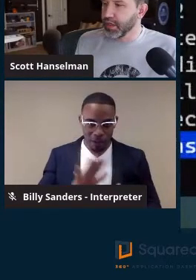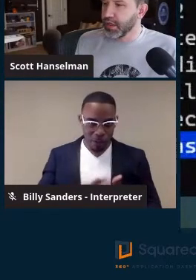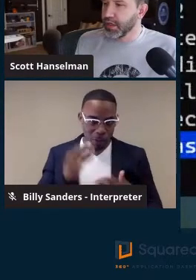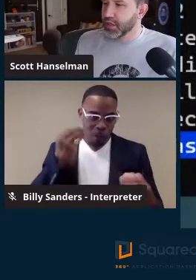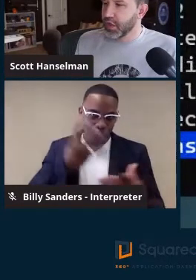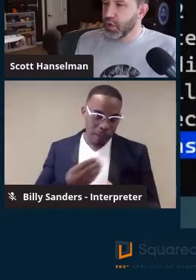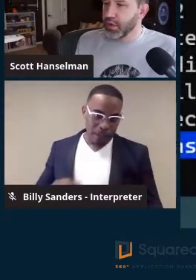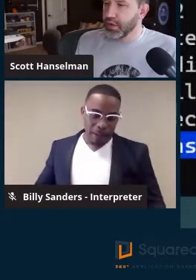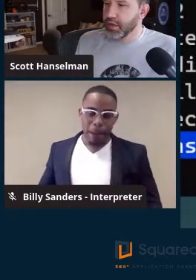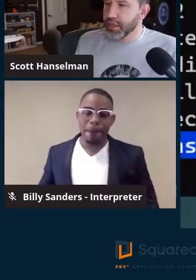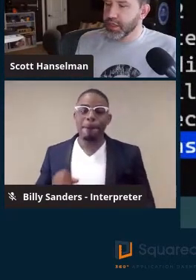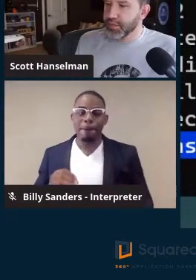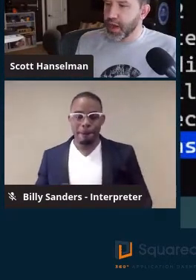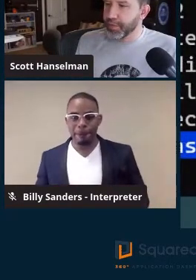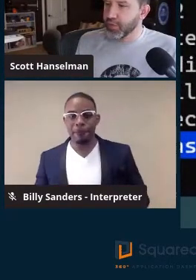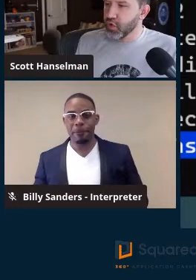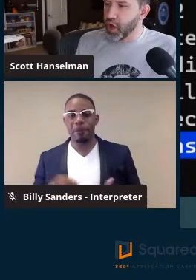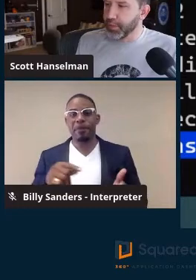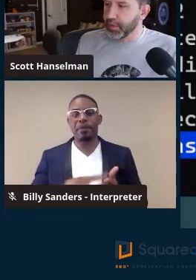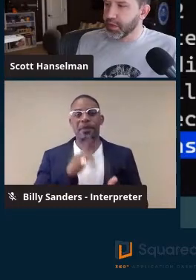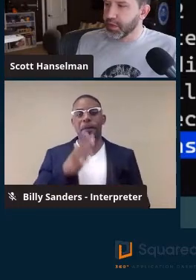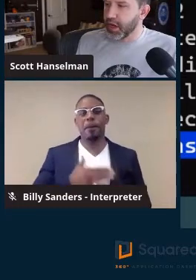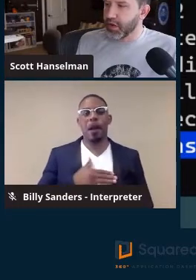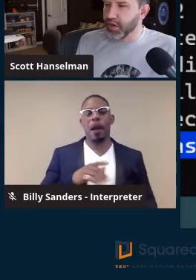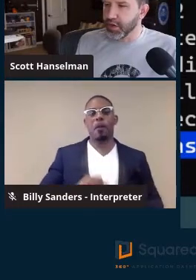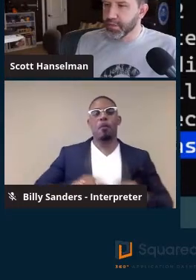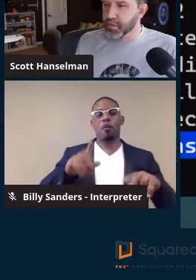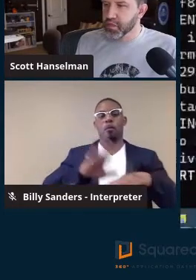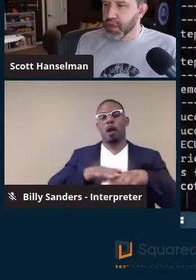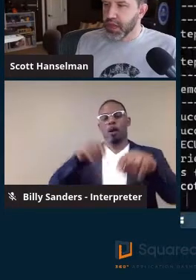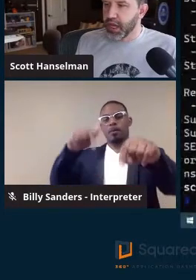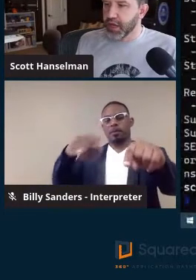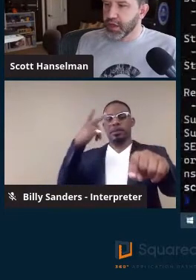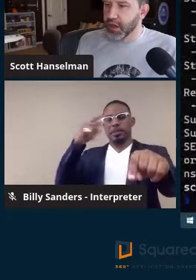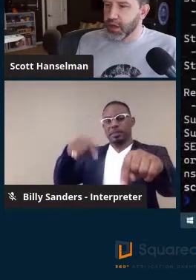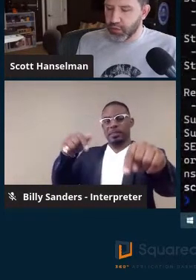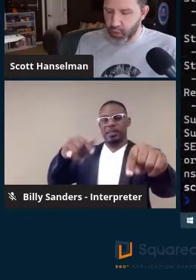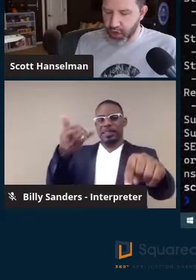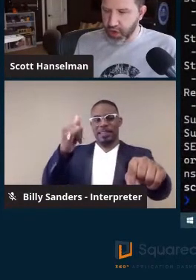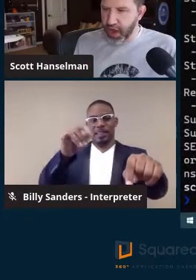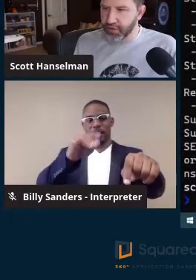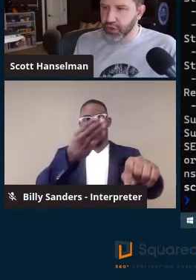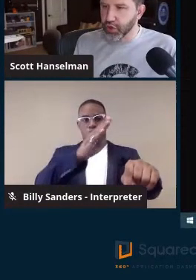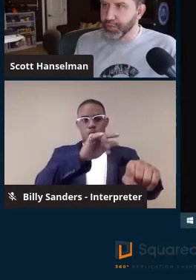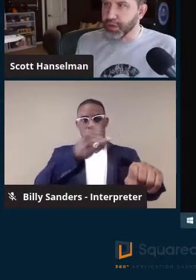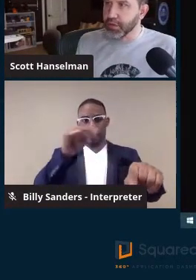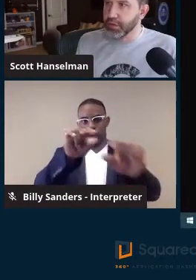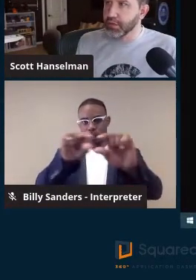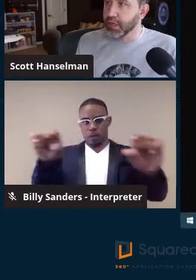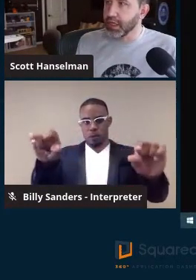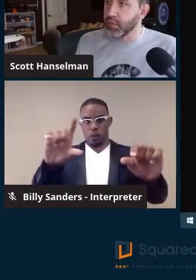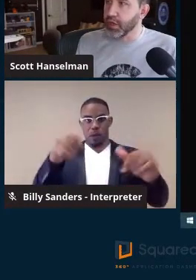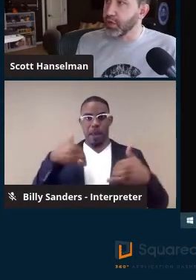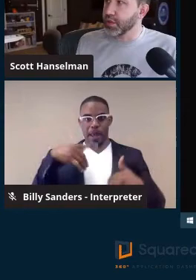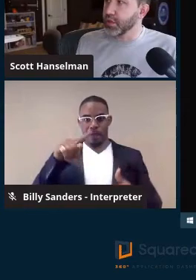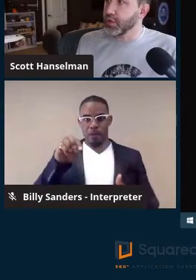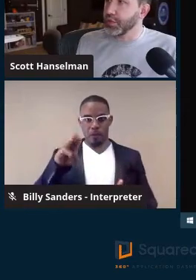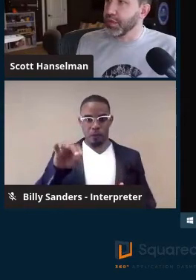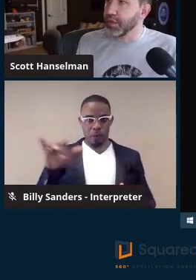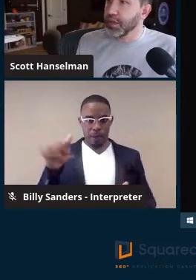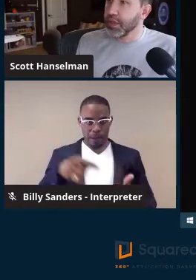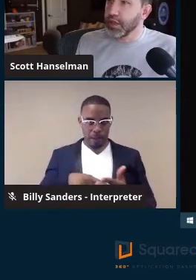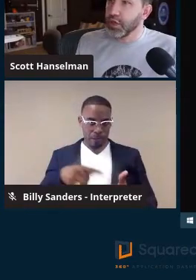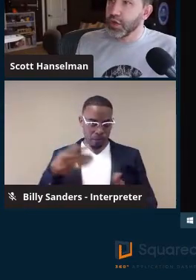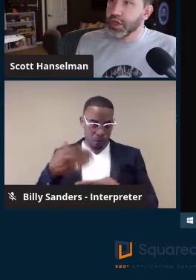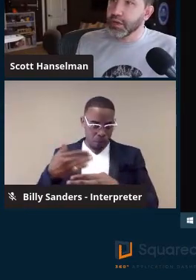pretty? So this is my prompt down here. And when you have a terminal, like Windows